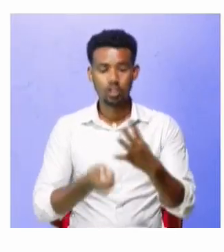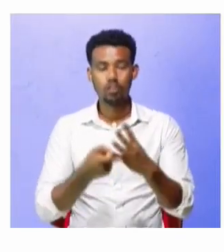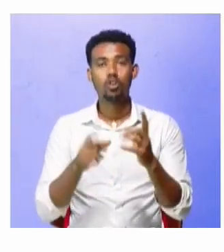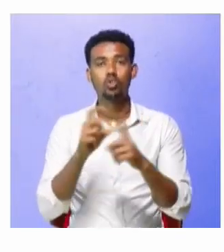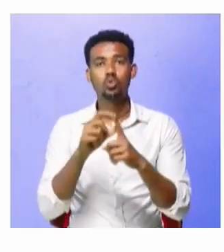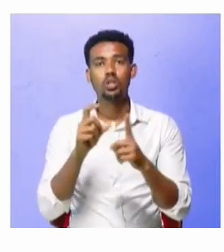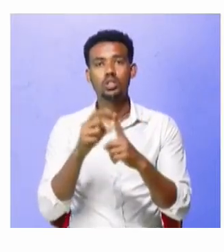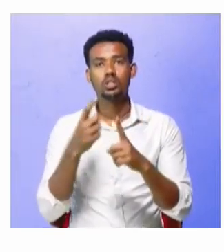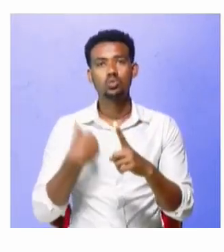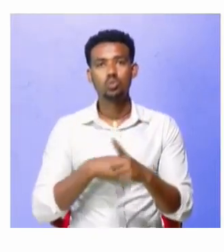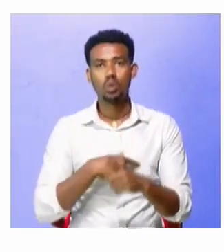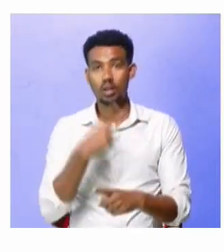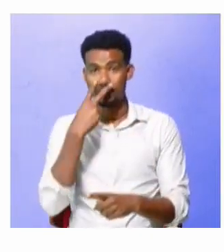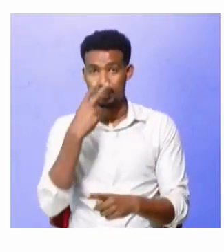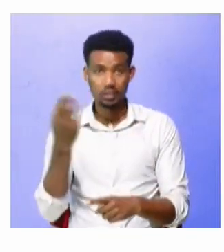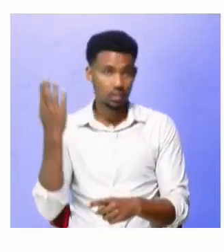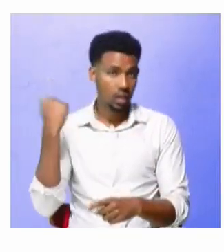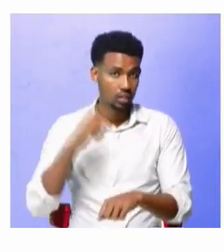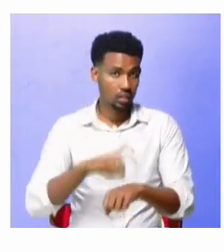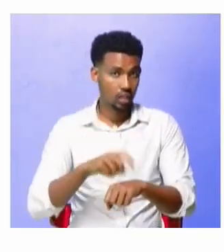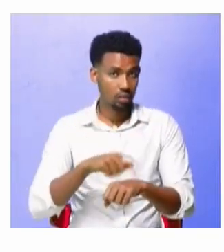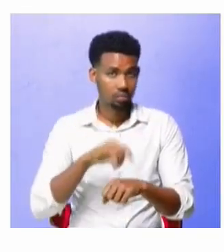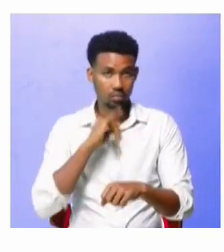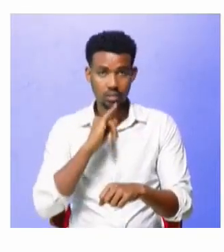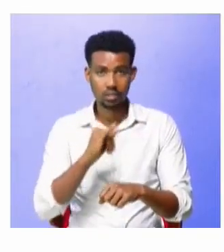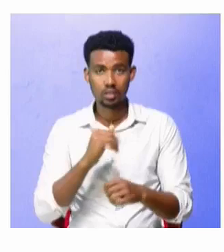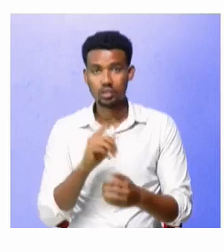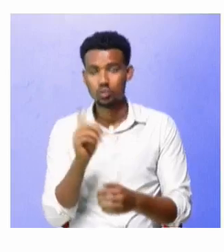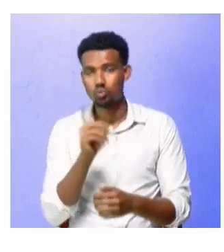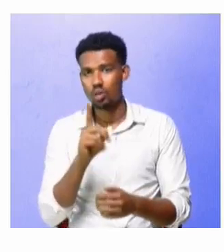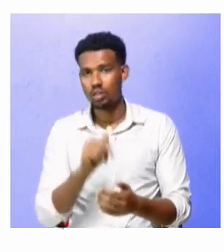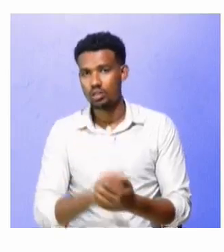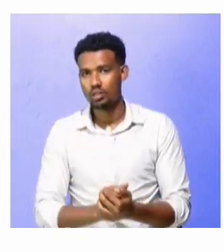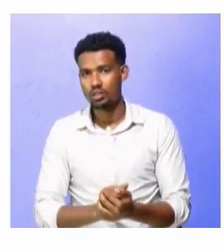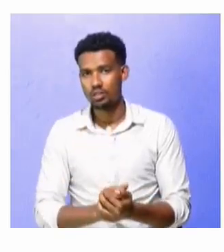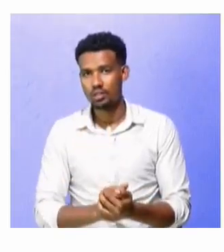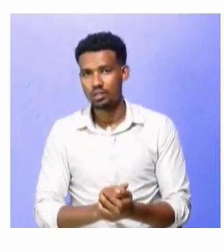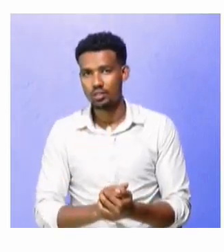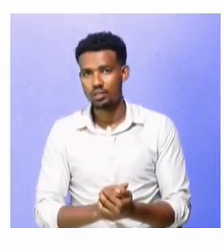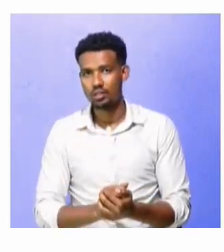word that we have seen last time is extinction.